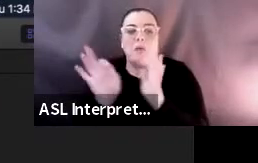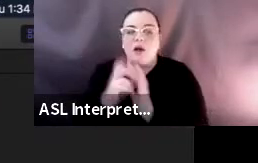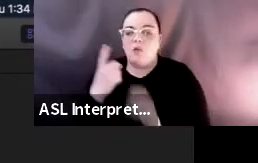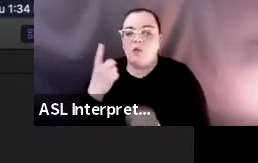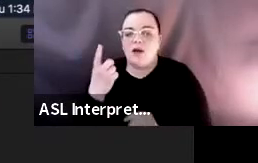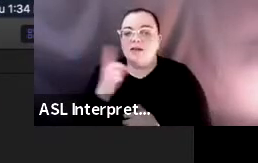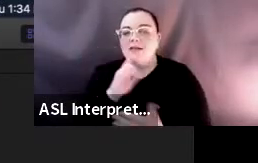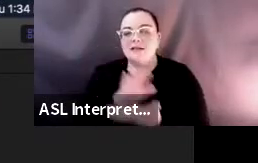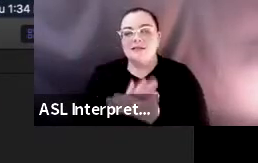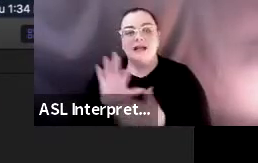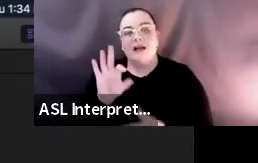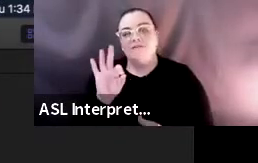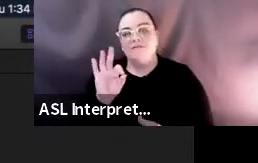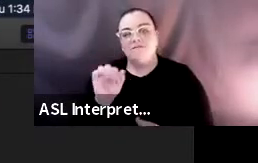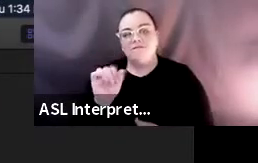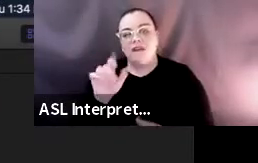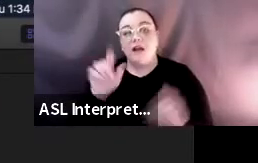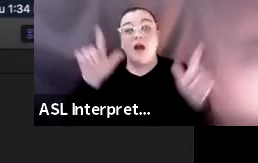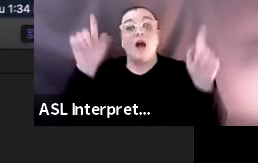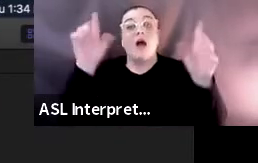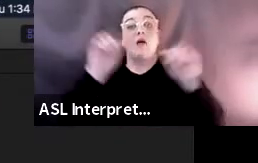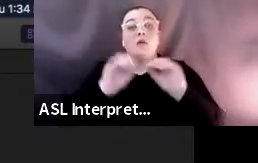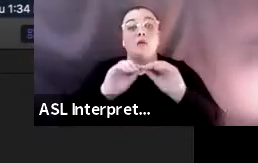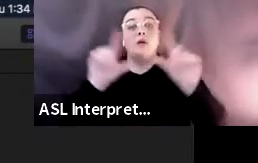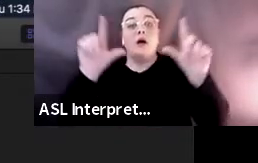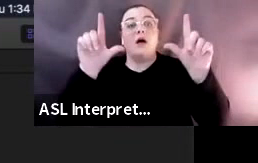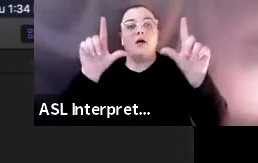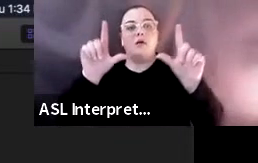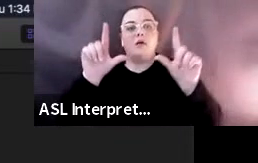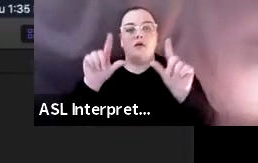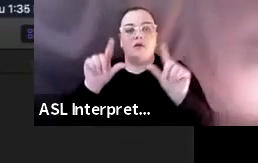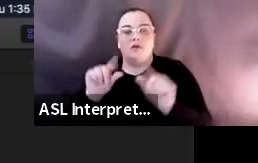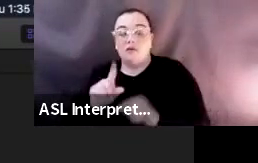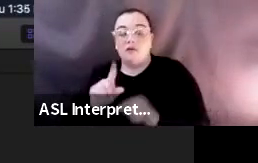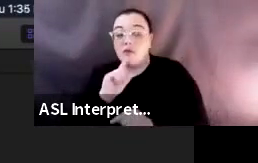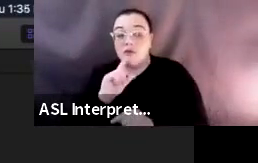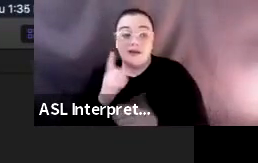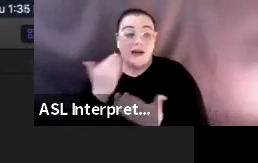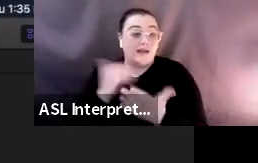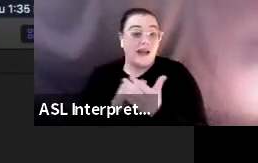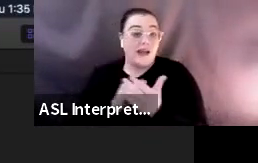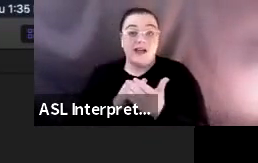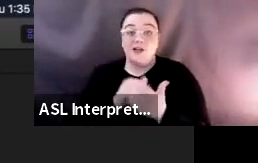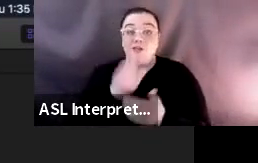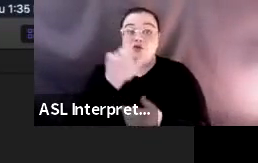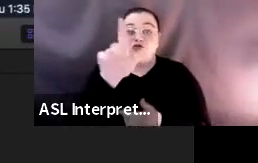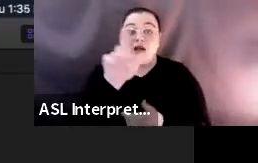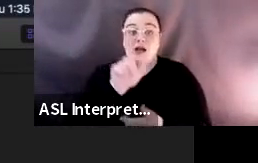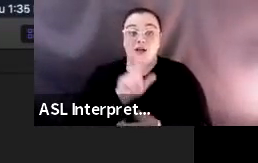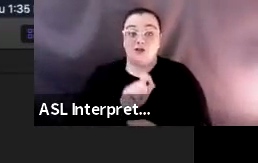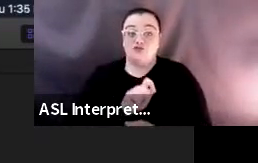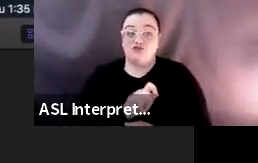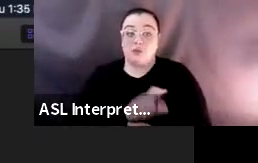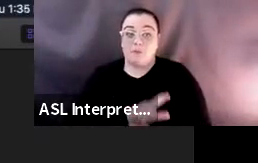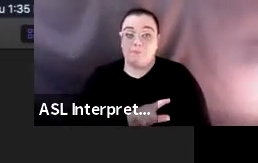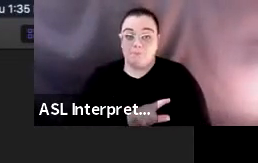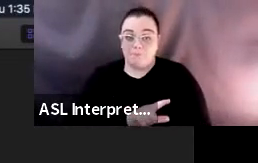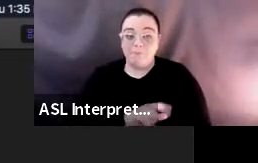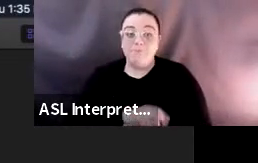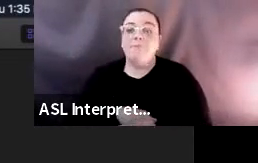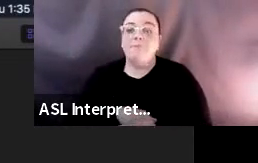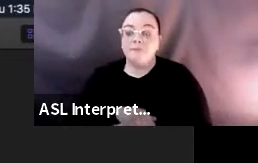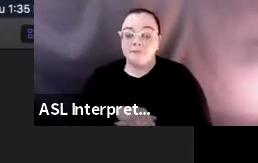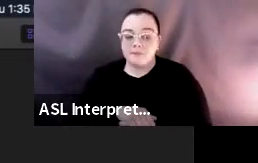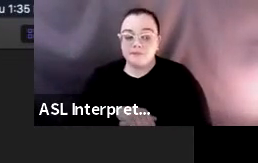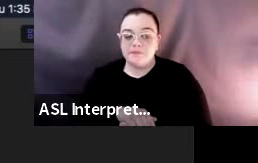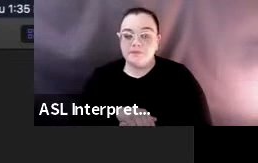nice fade. Same thing, you're going to just drag and drop any kind of effect in Final Cut. So I'm going to click that one. I'm going to drag it down here.